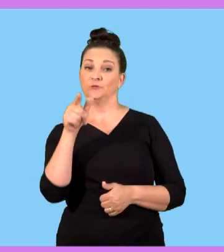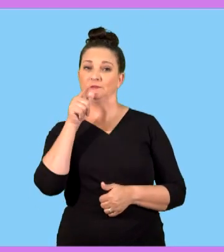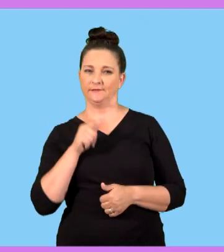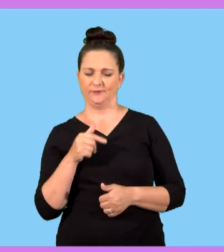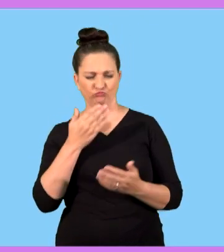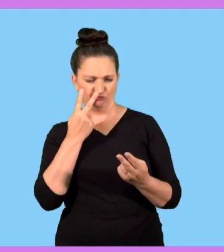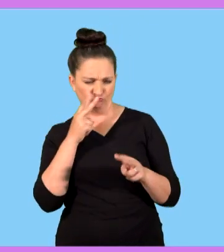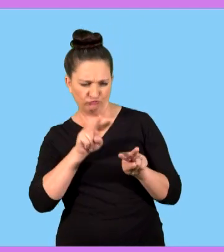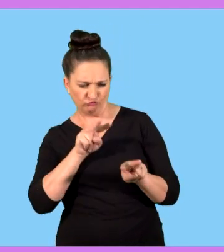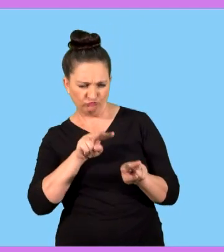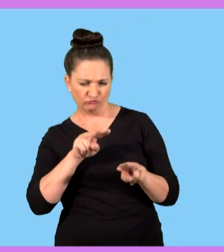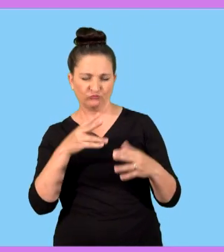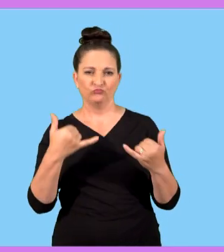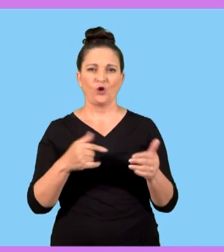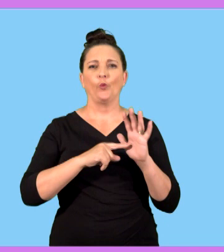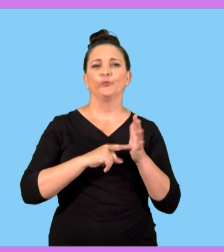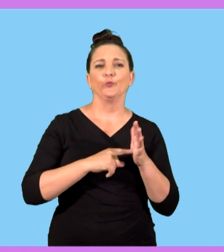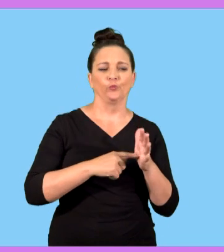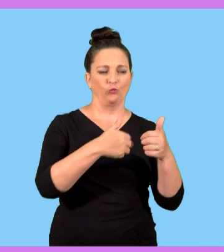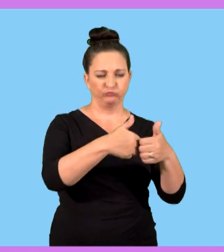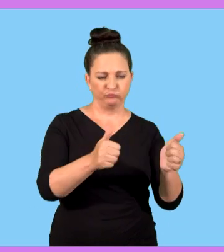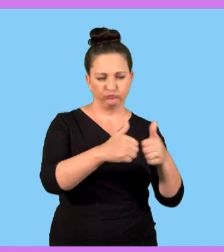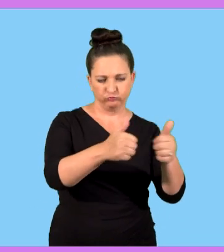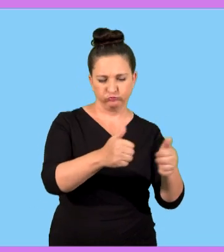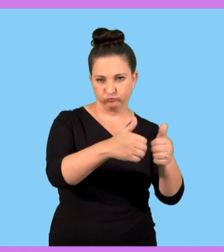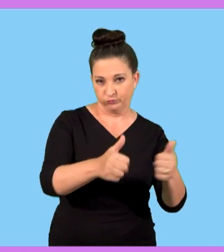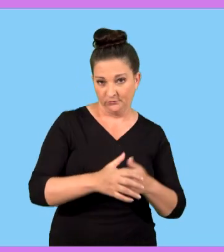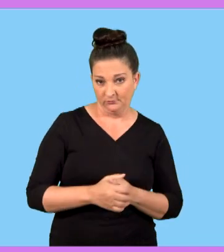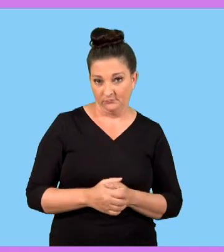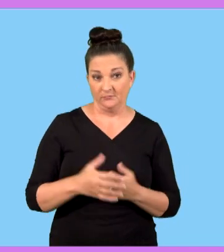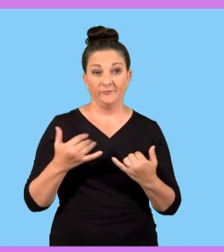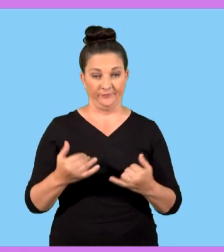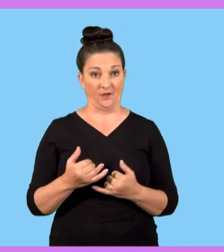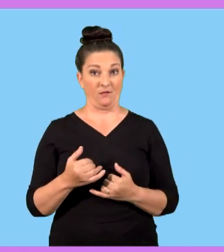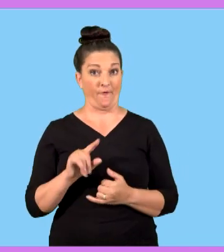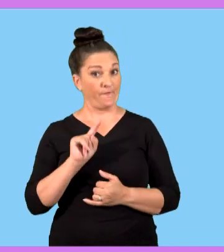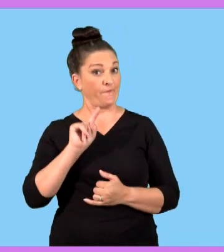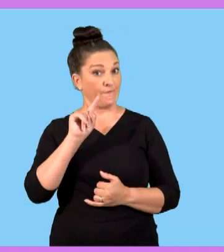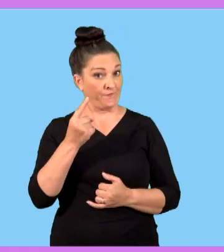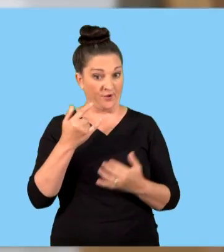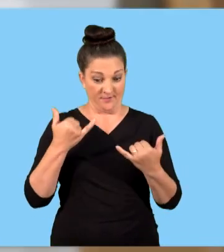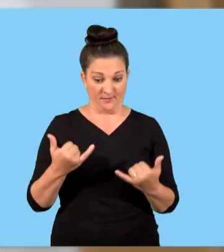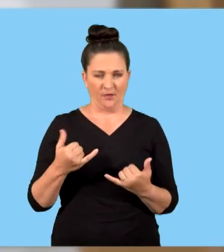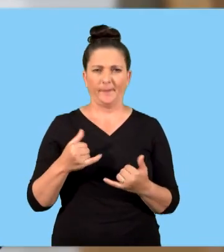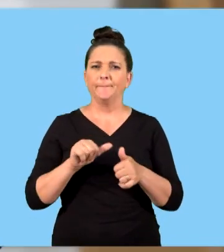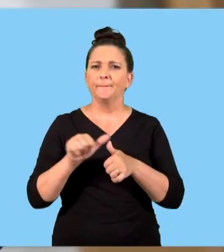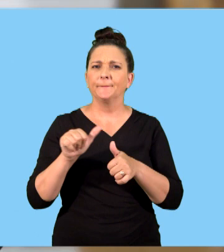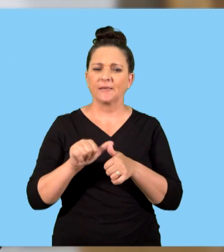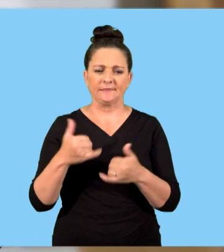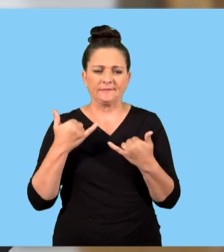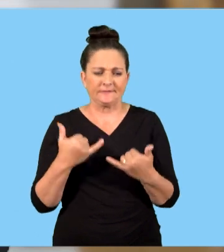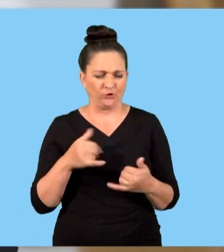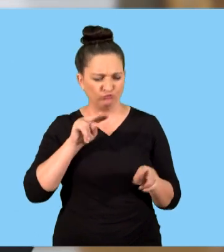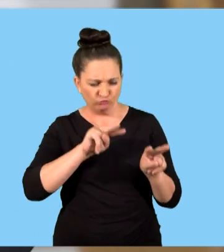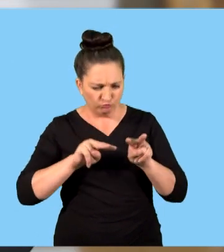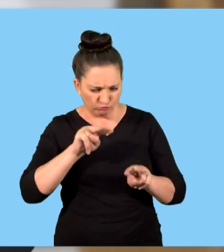the cinema seating plan and answer the question that follow. Now, as you know, it's good practice to, first of all, get familiar.